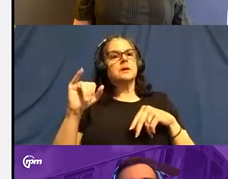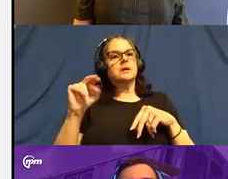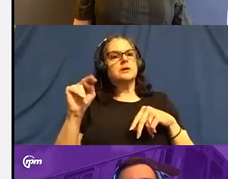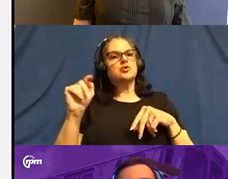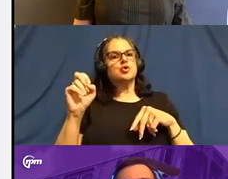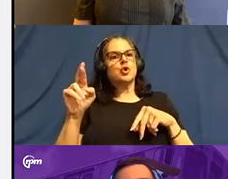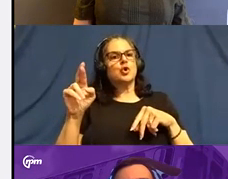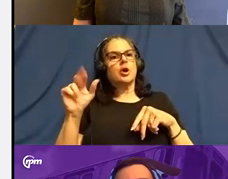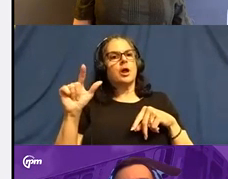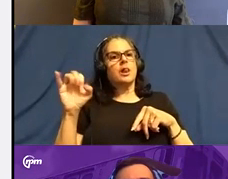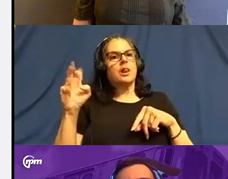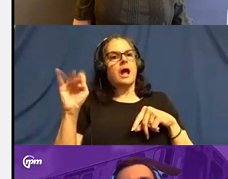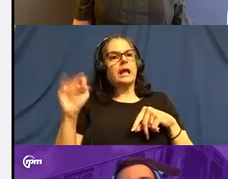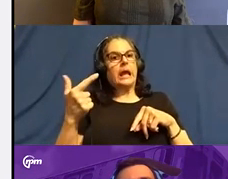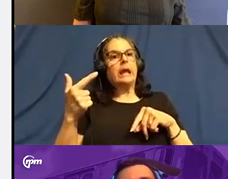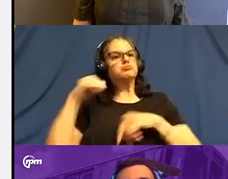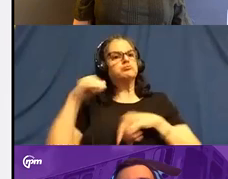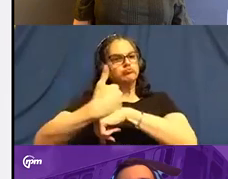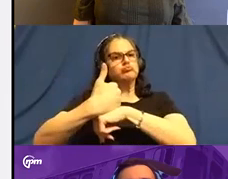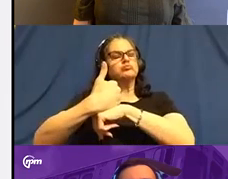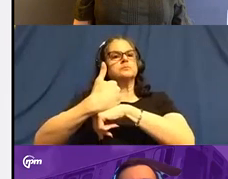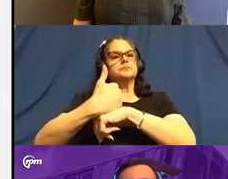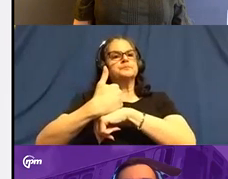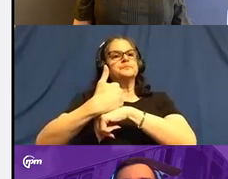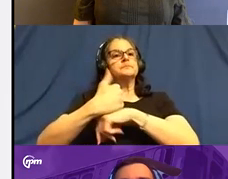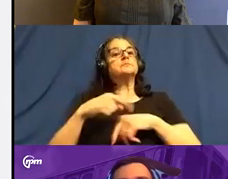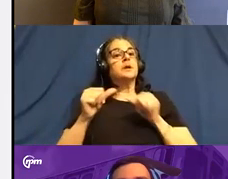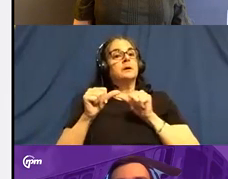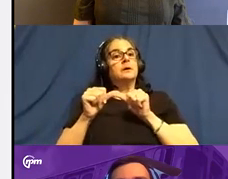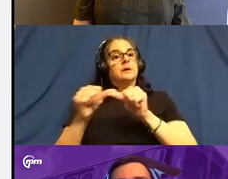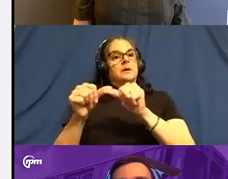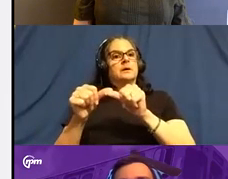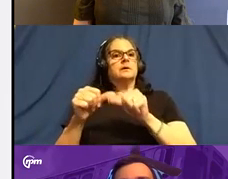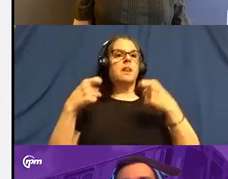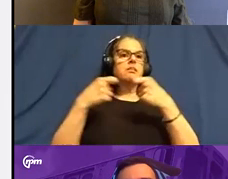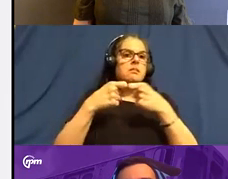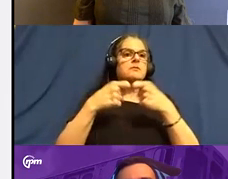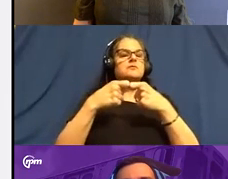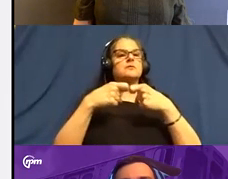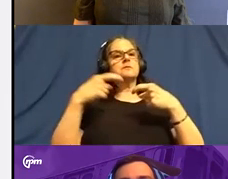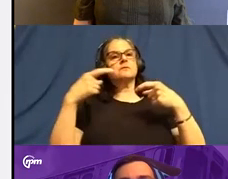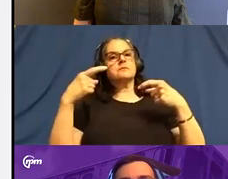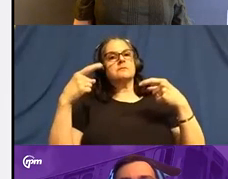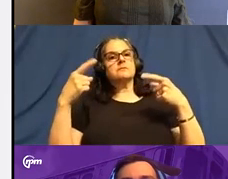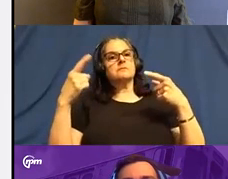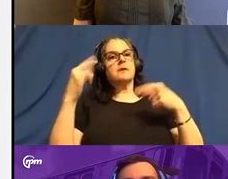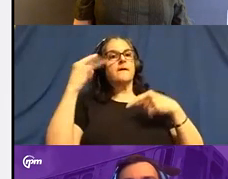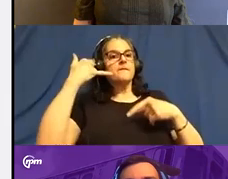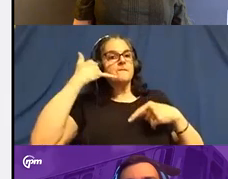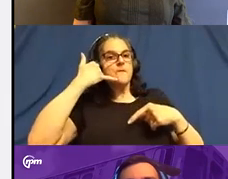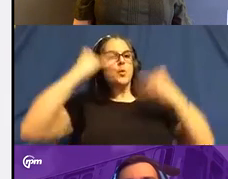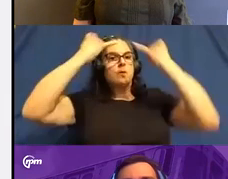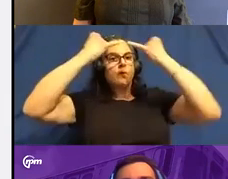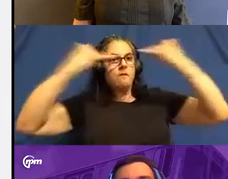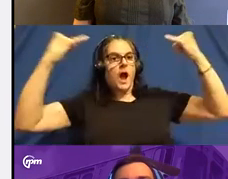around Montrose Avenue. We continue to work on utility relocations, which we've done over the last few years, and we will